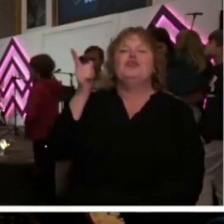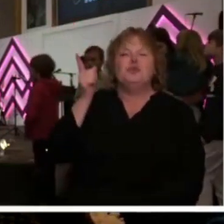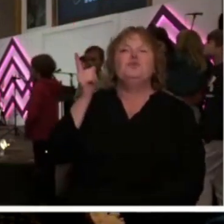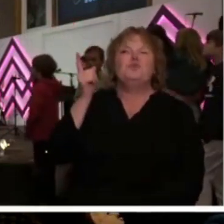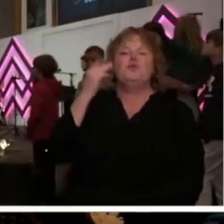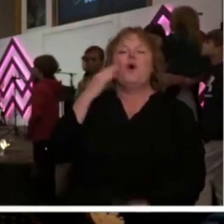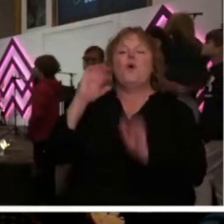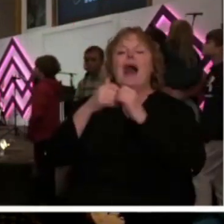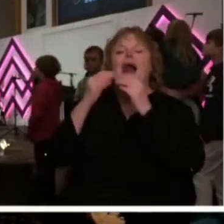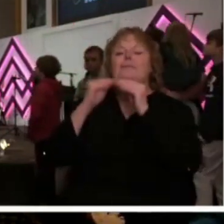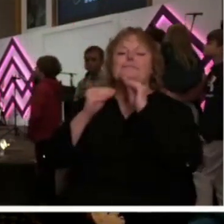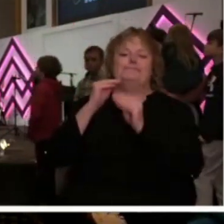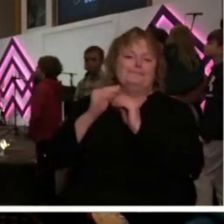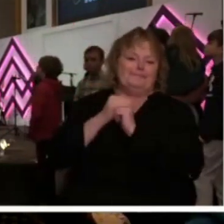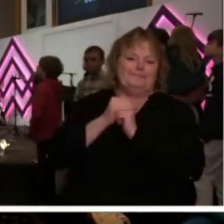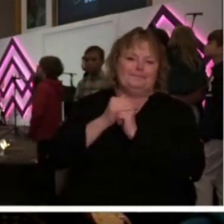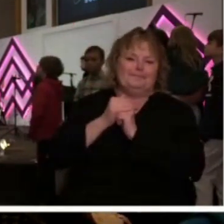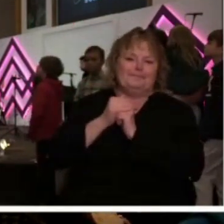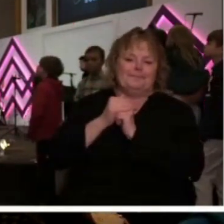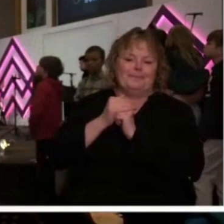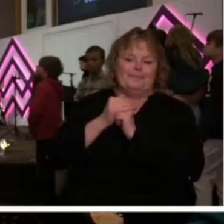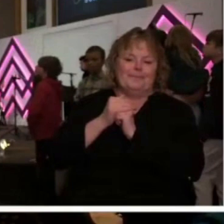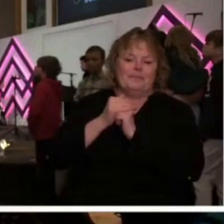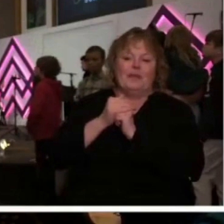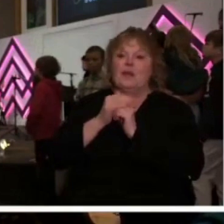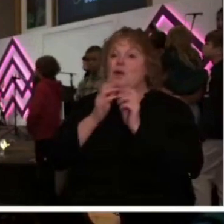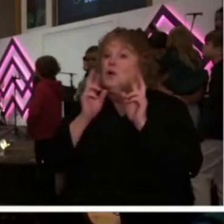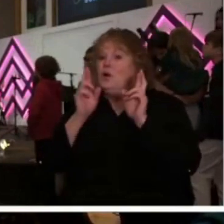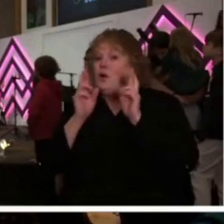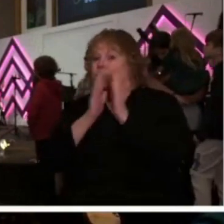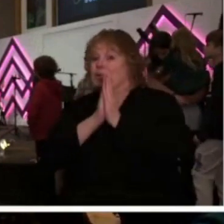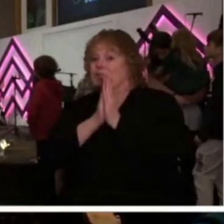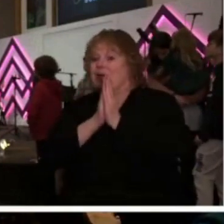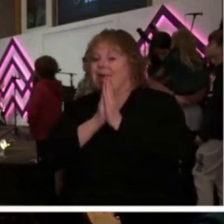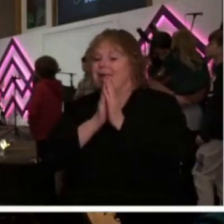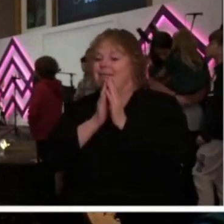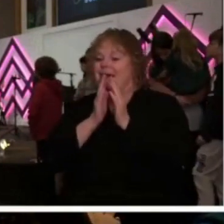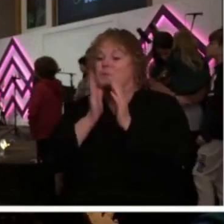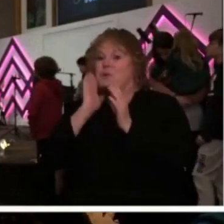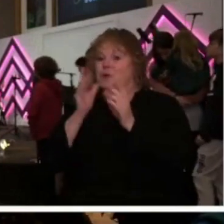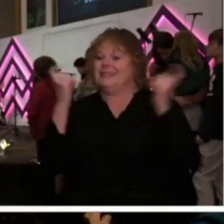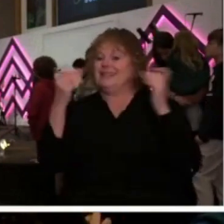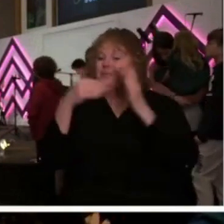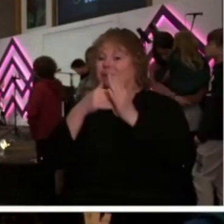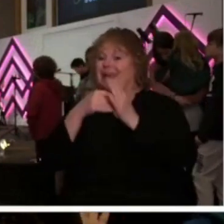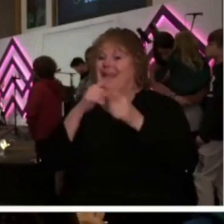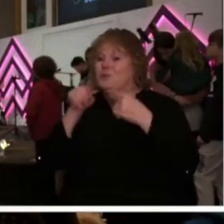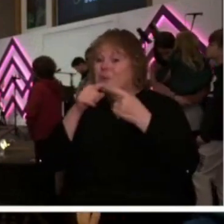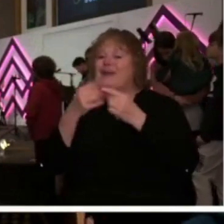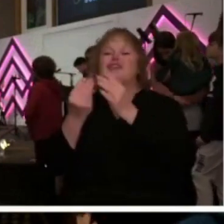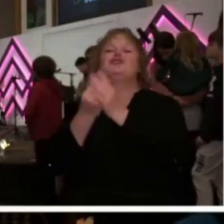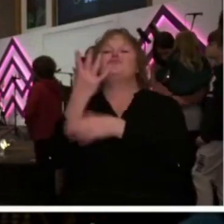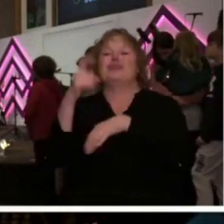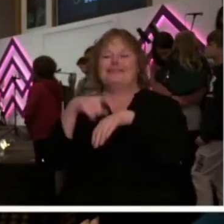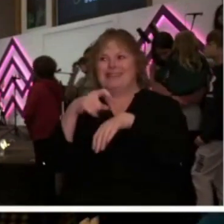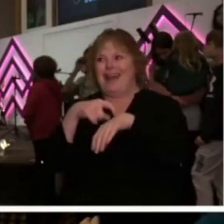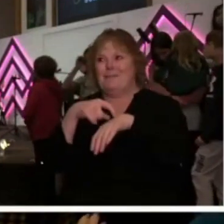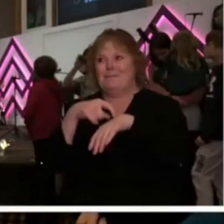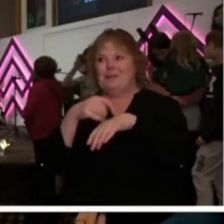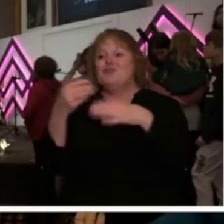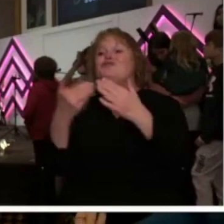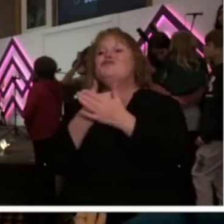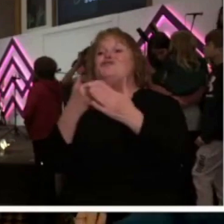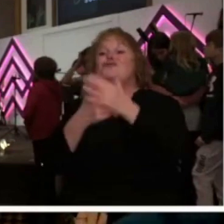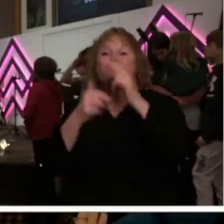work. We hope sometime this spring to be celebrating in a brand new place, preparing a new brand